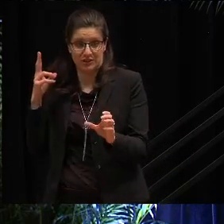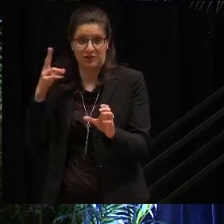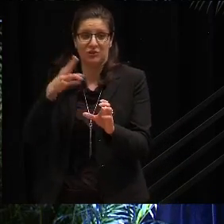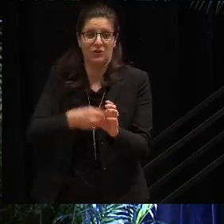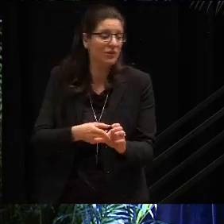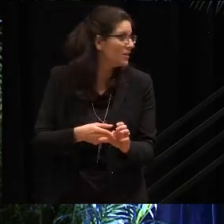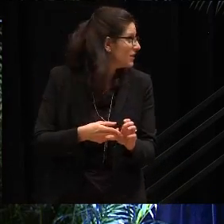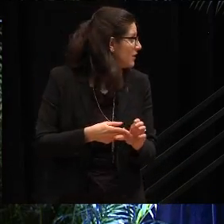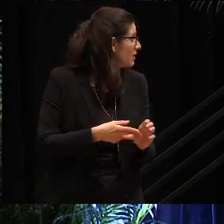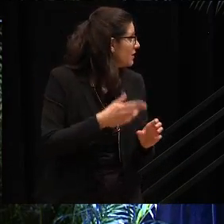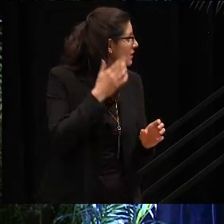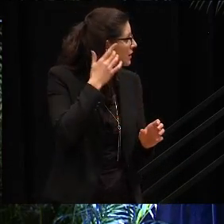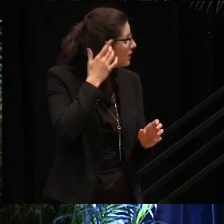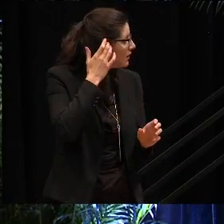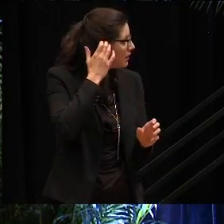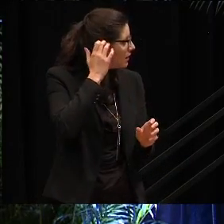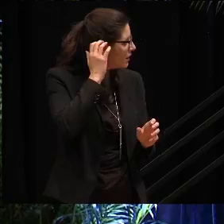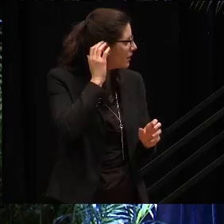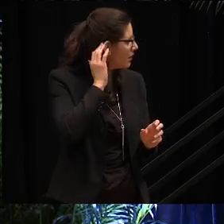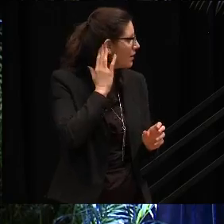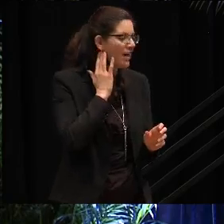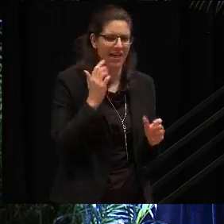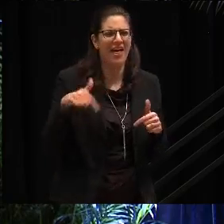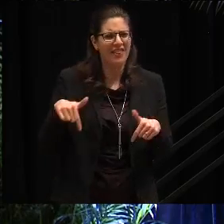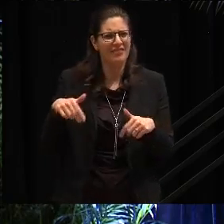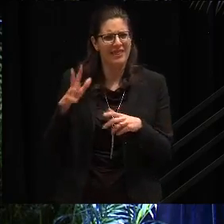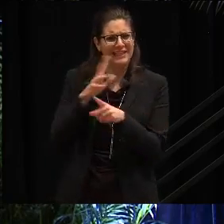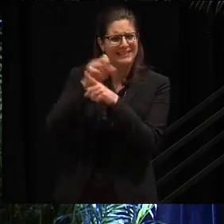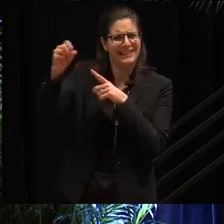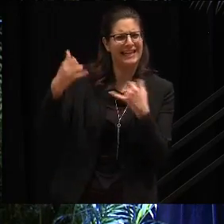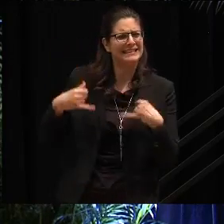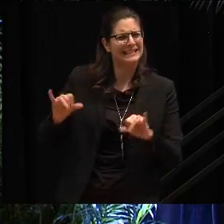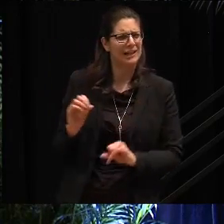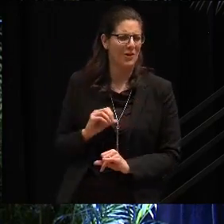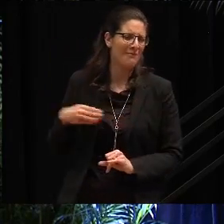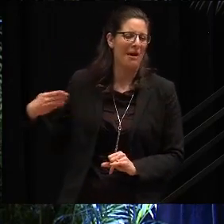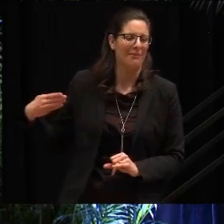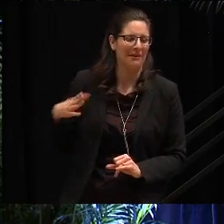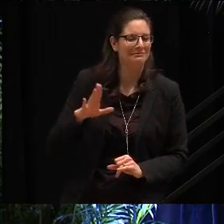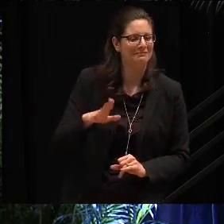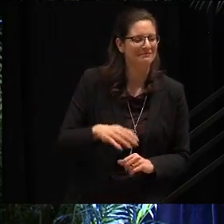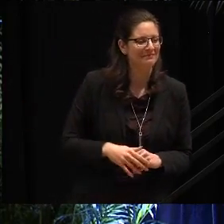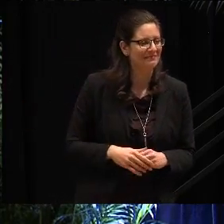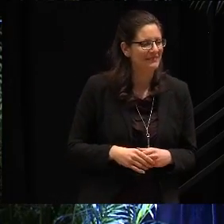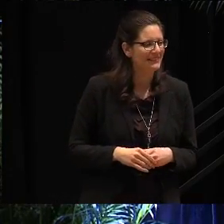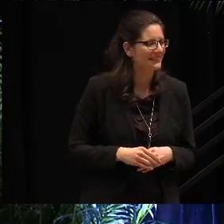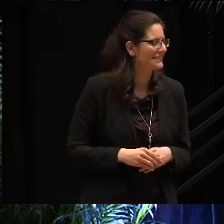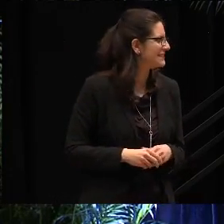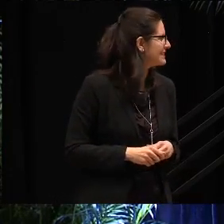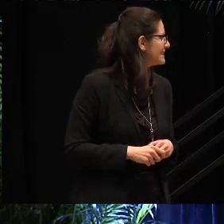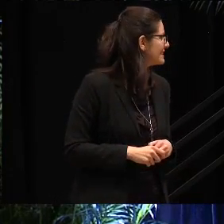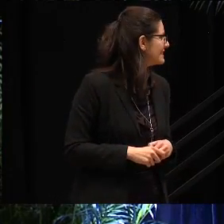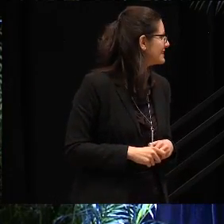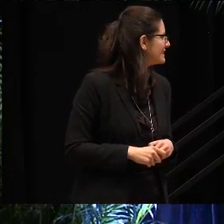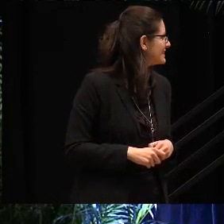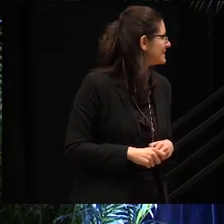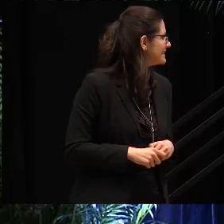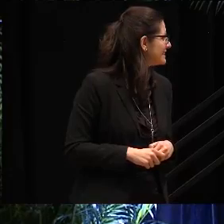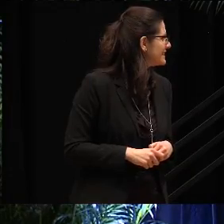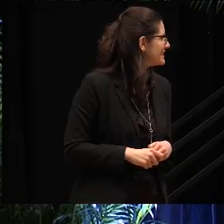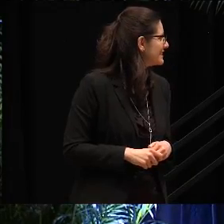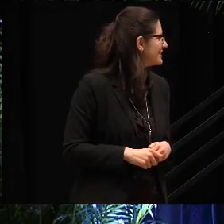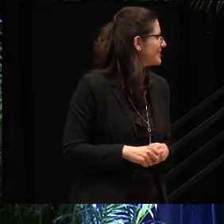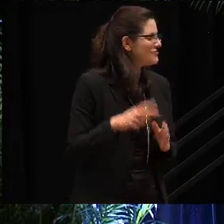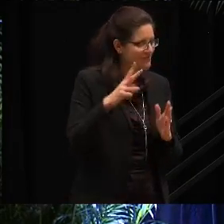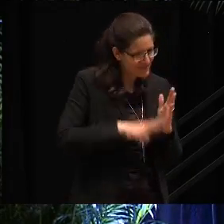economy. This is still about in Obama 18 job months. creation. So whatever that is, for whatever that is, go to the Fed whatever data, that's worth. Federal Reserve data.